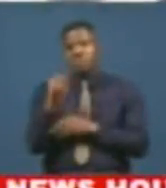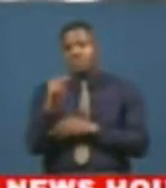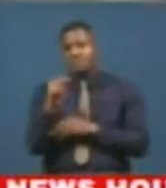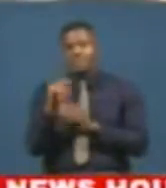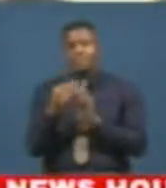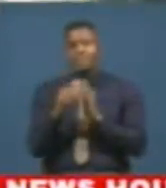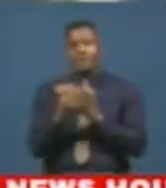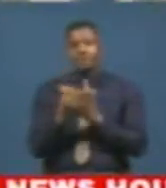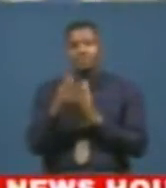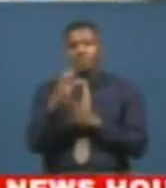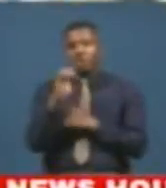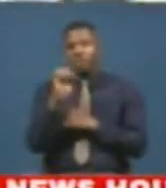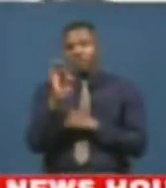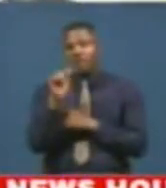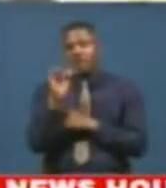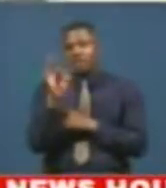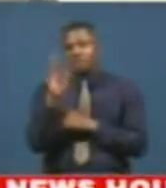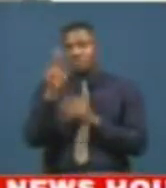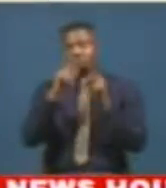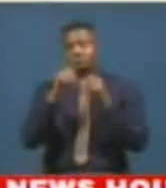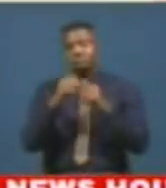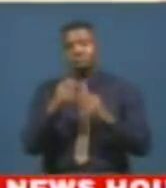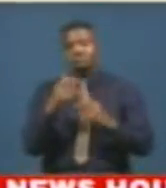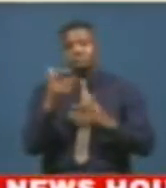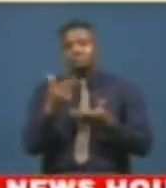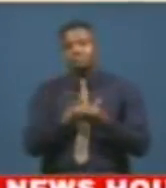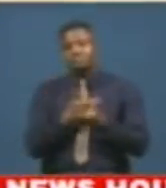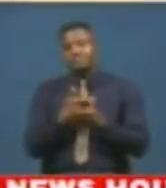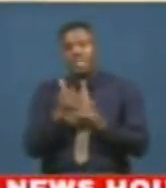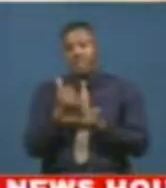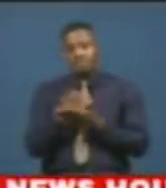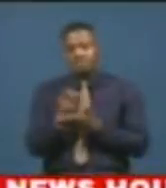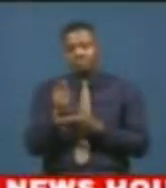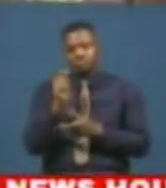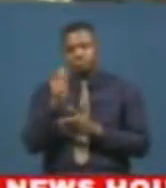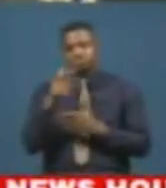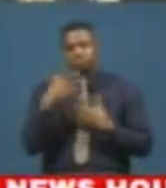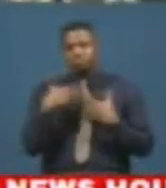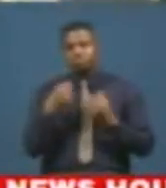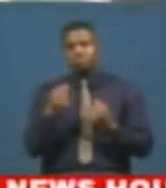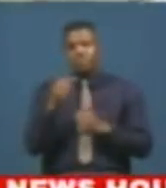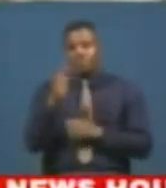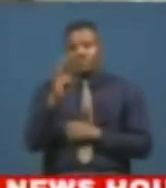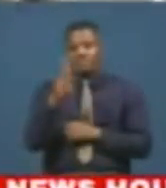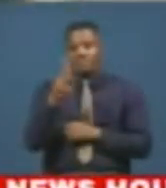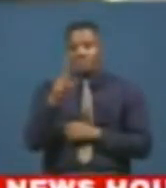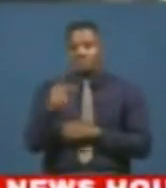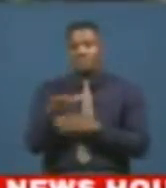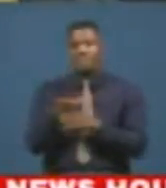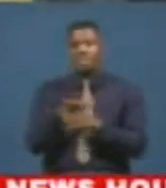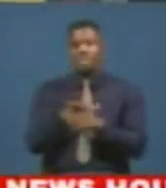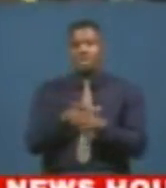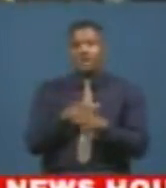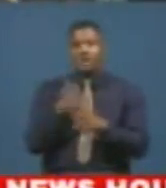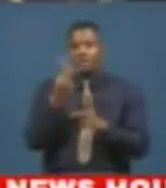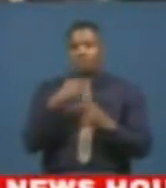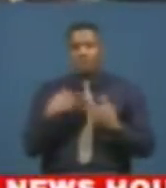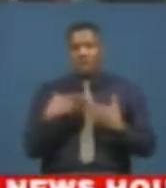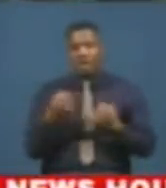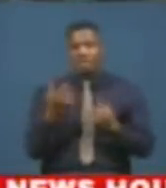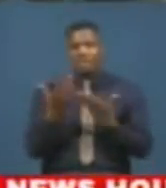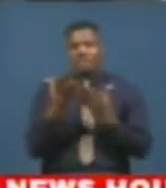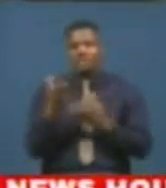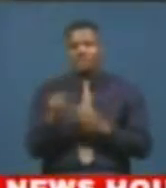to COVID-19 patients in Ghana to ensure speedy recoveries. The BPS fears the slow rate of recovery may tip